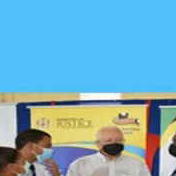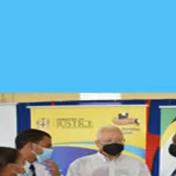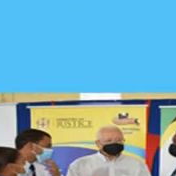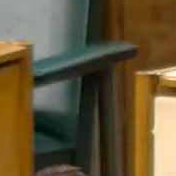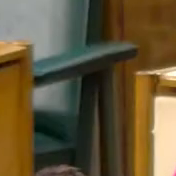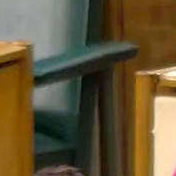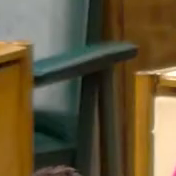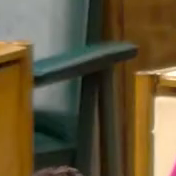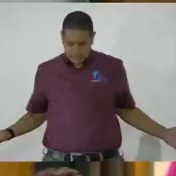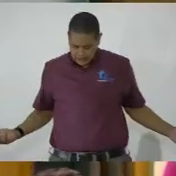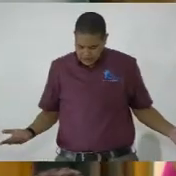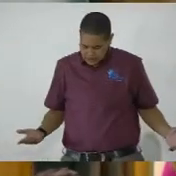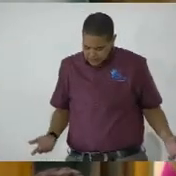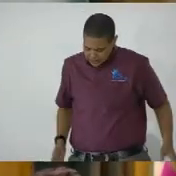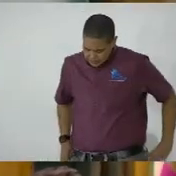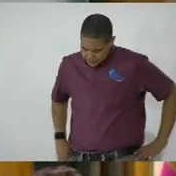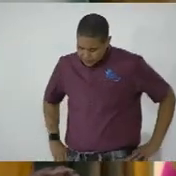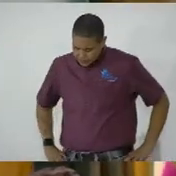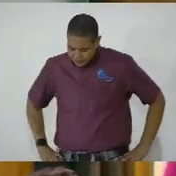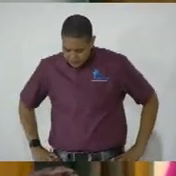conflicts.